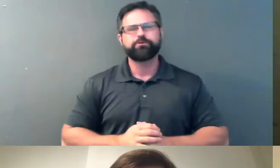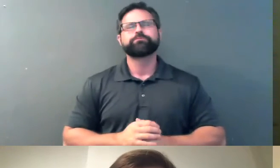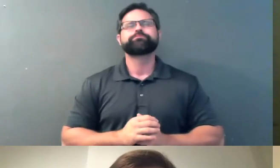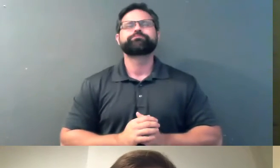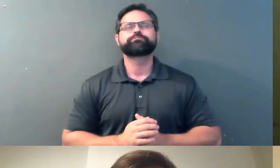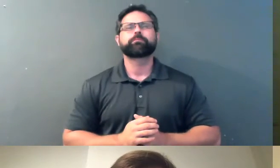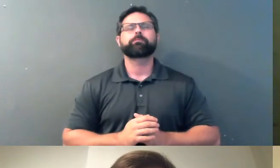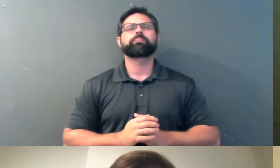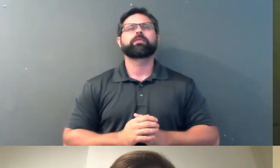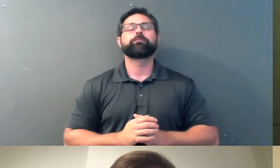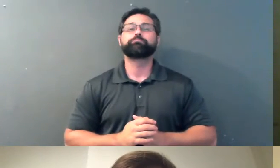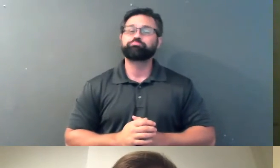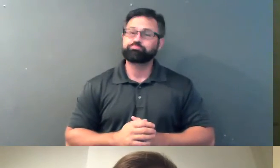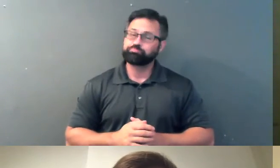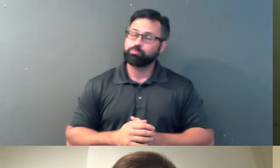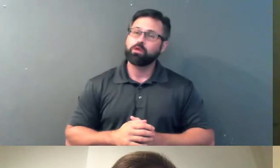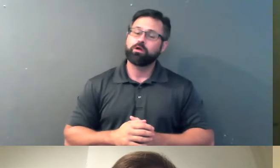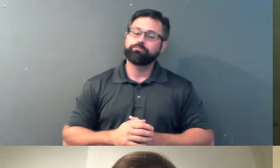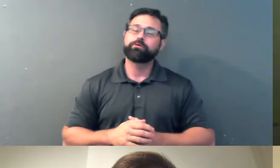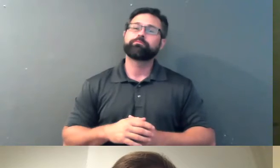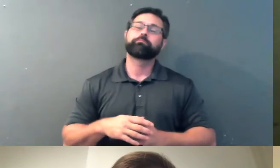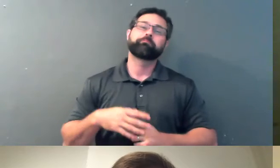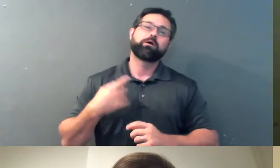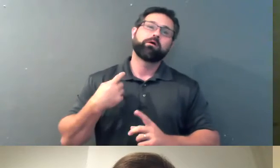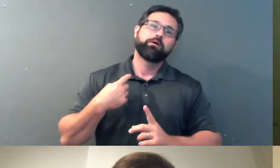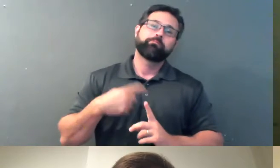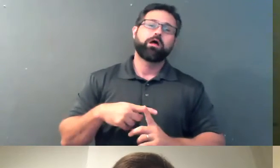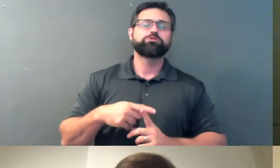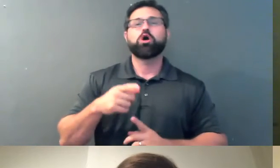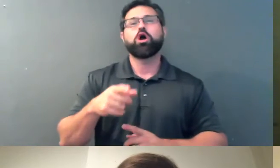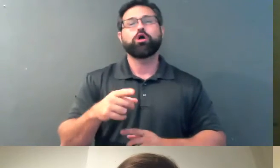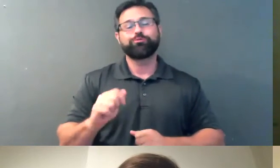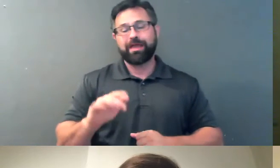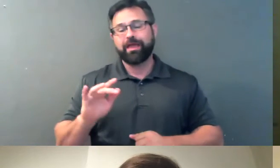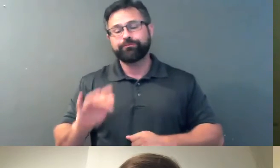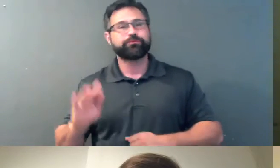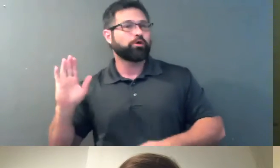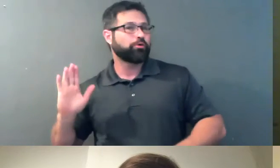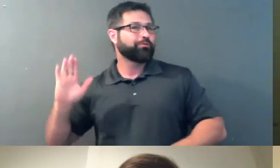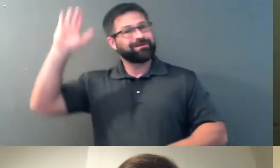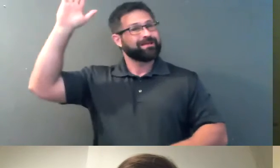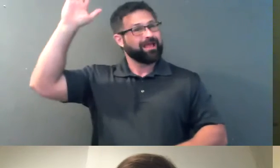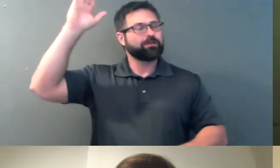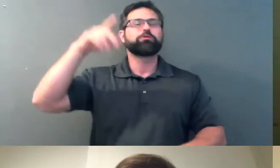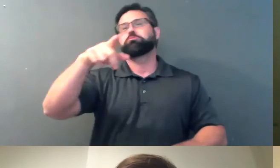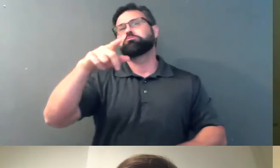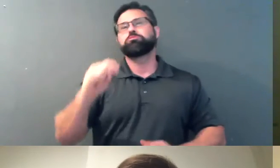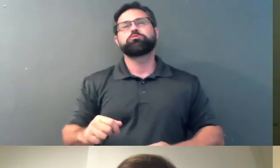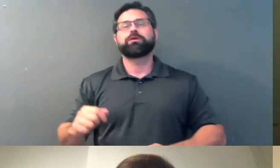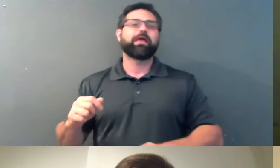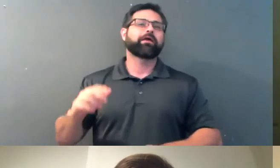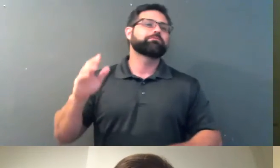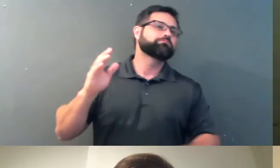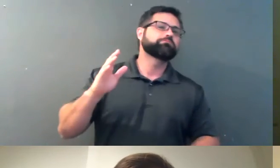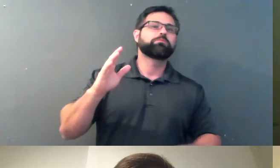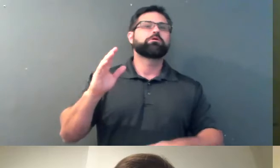you can also, if needed, raise the hand in the participants option if you would like to intervene